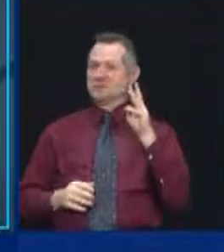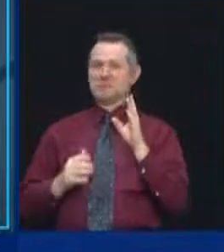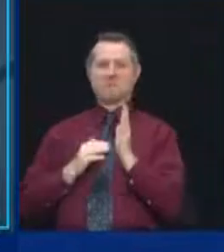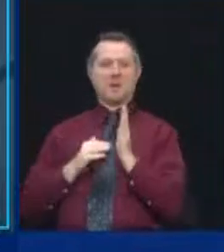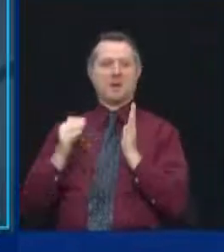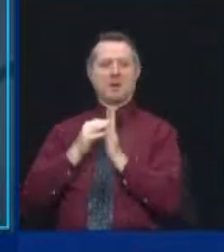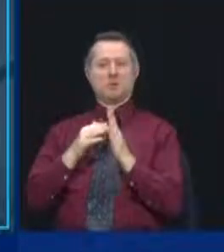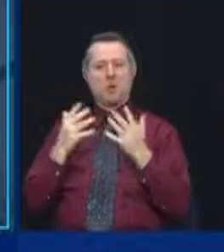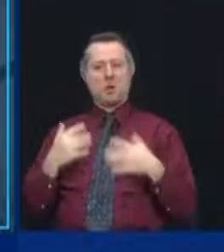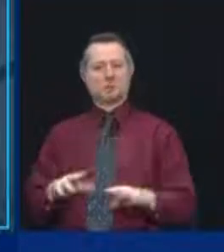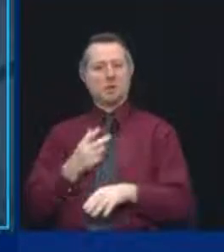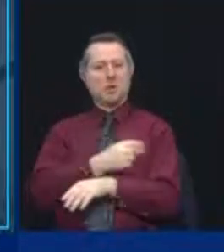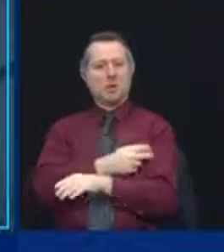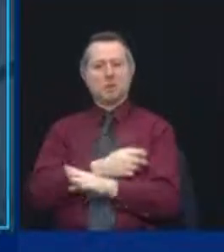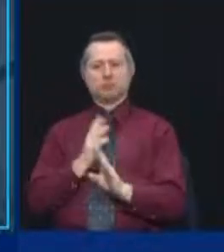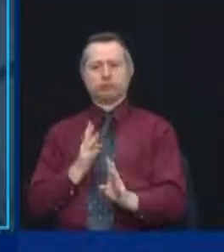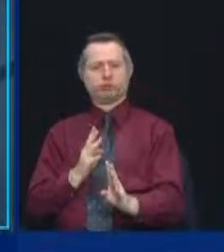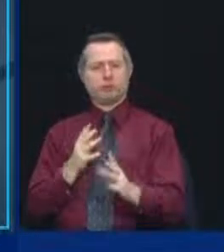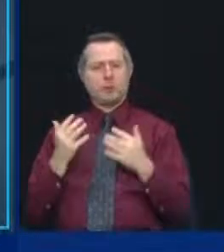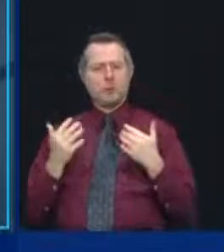arms. We are at